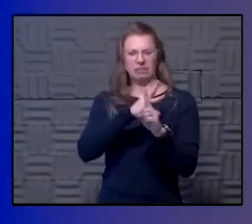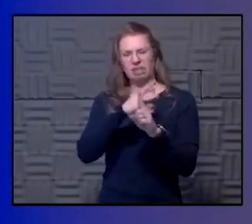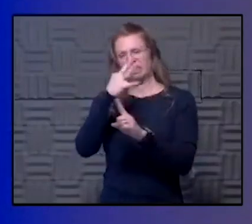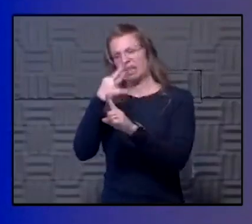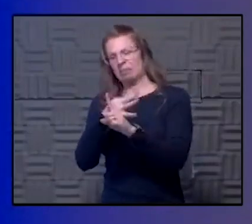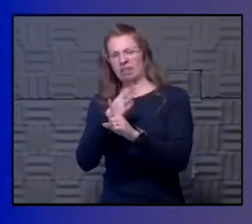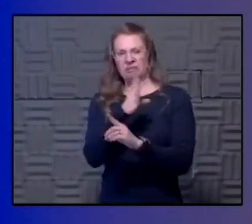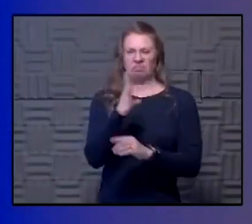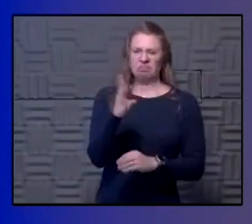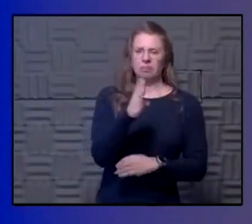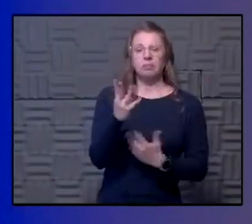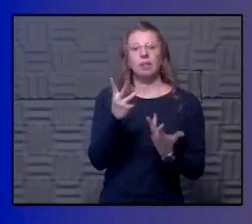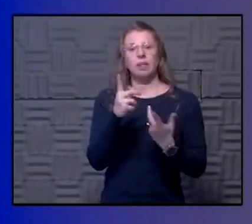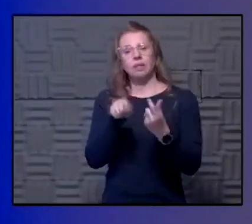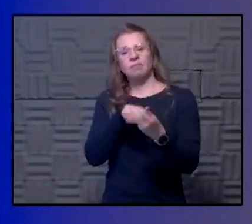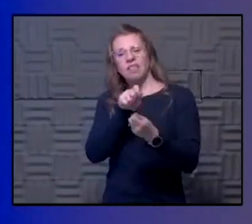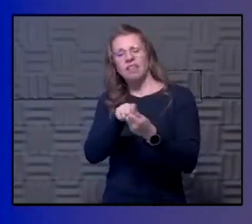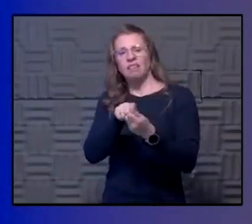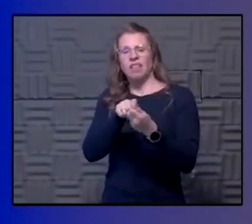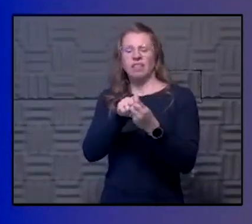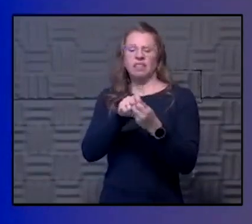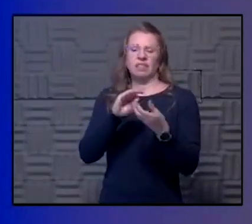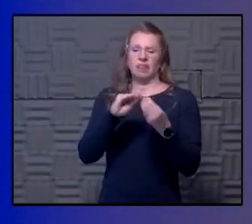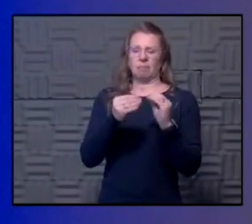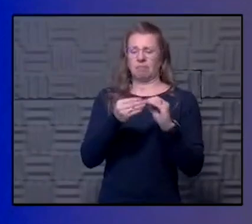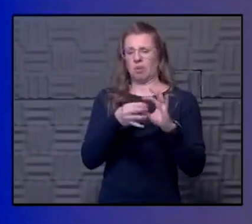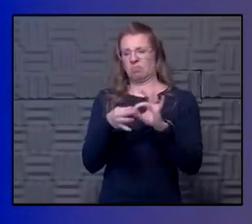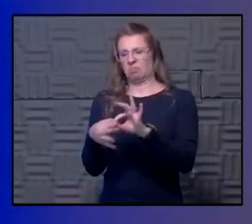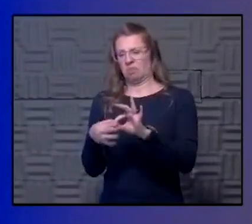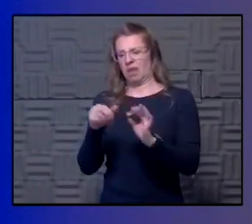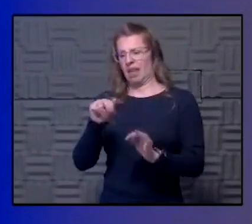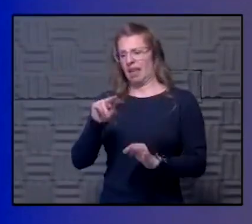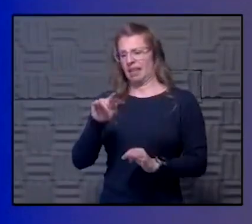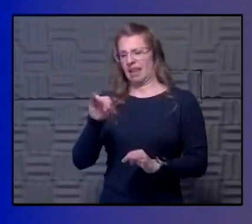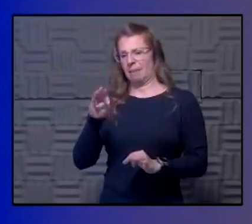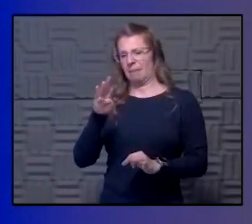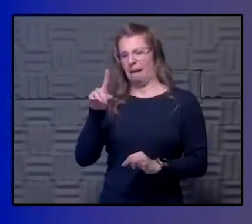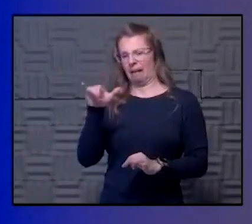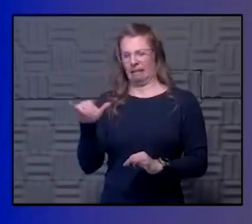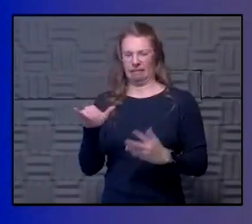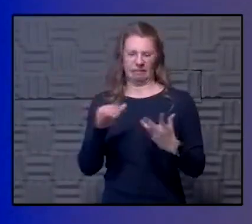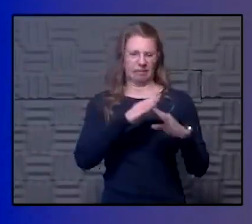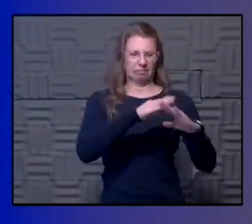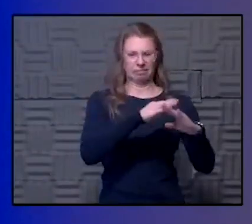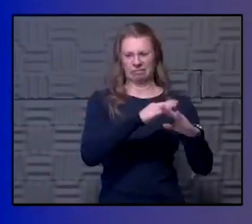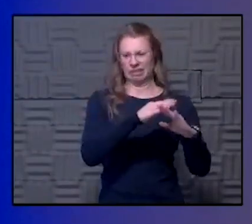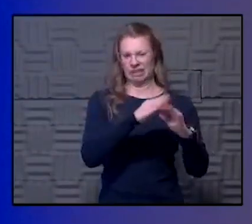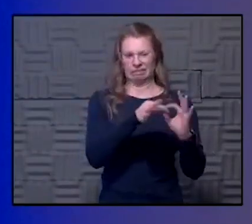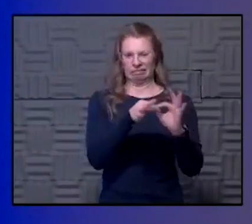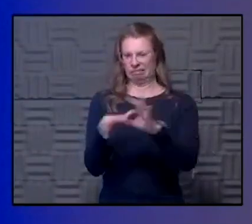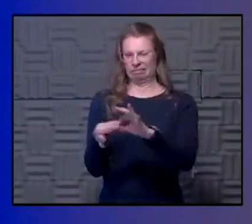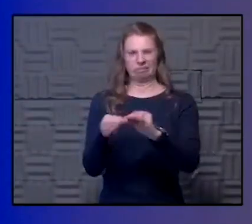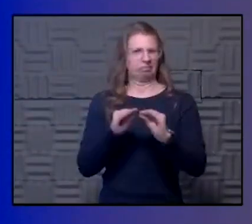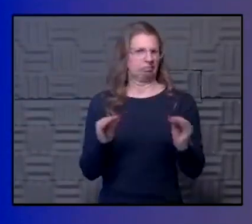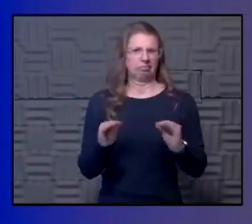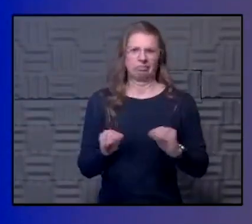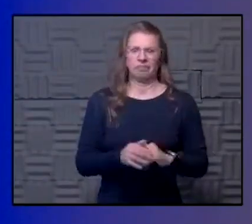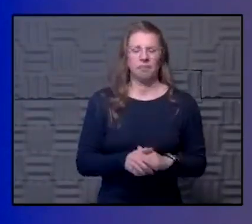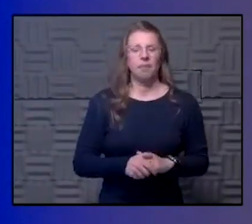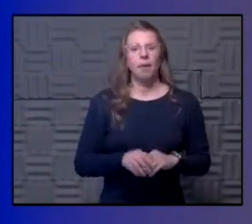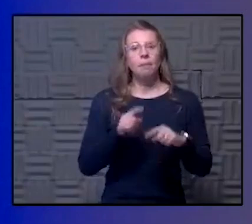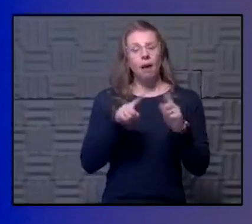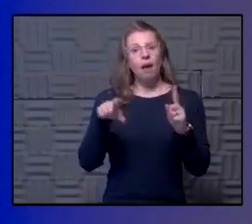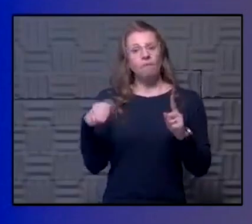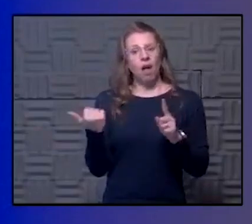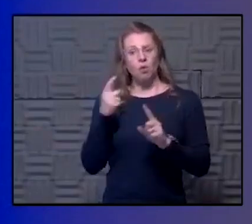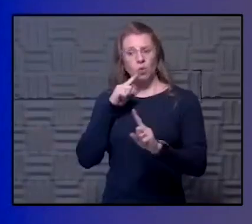levels, again, no specific correlate of protection of if you have a certain level of antibody, because if you don't, but you have